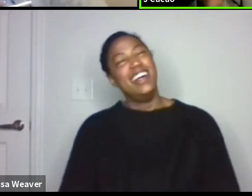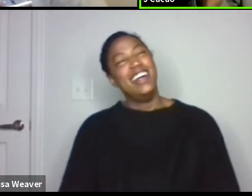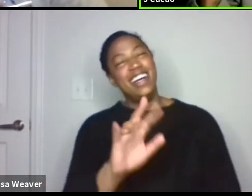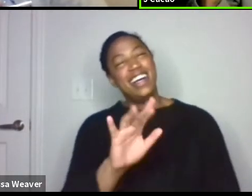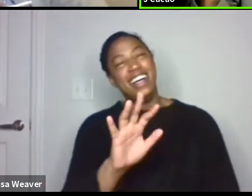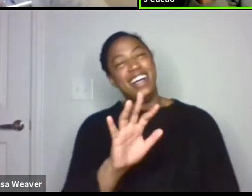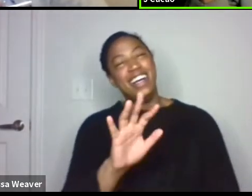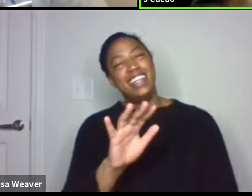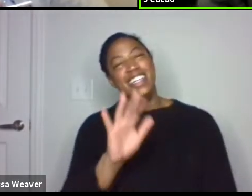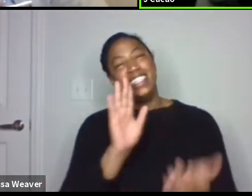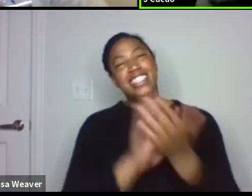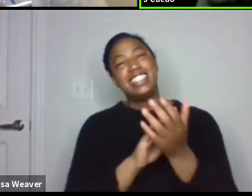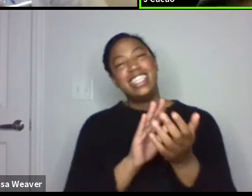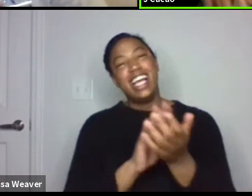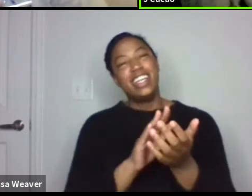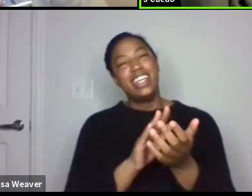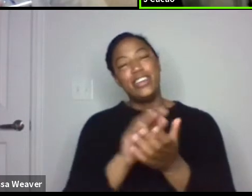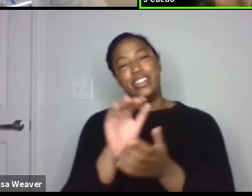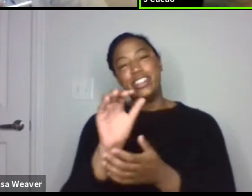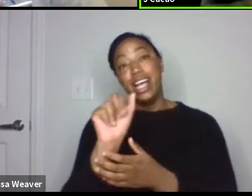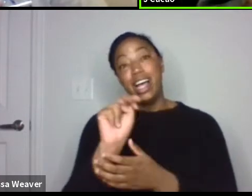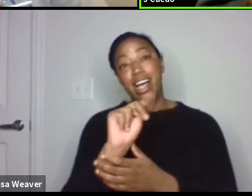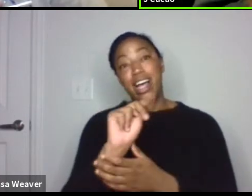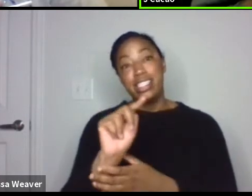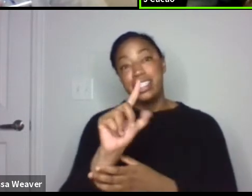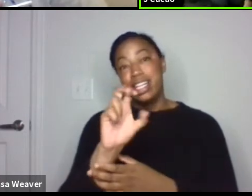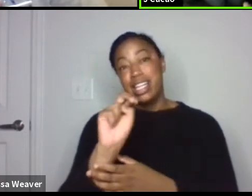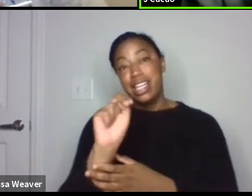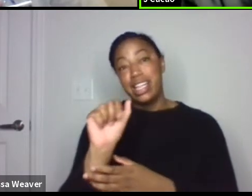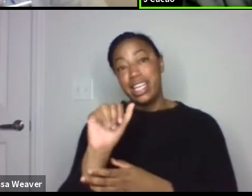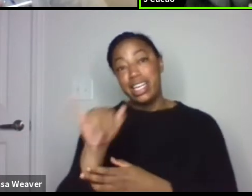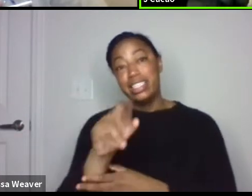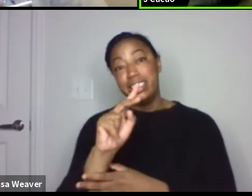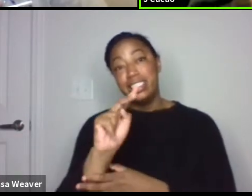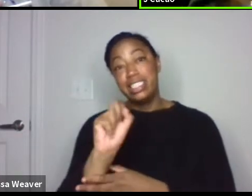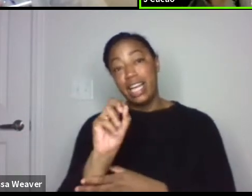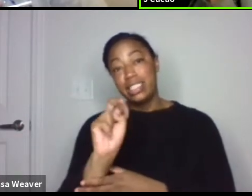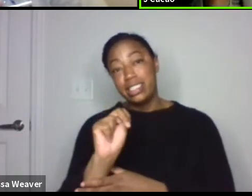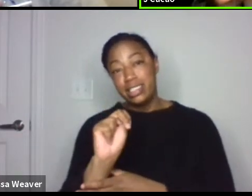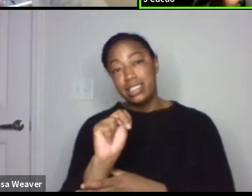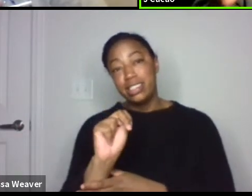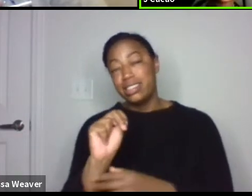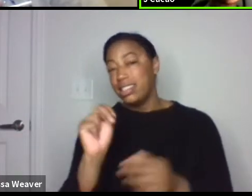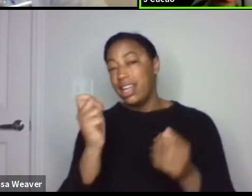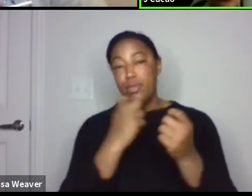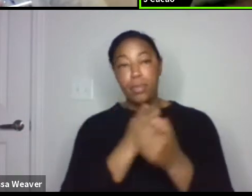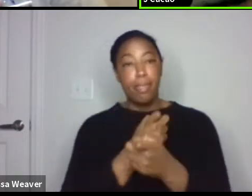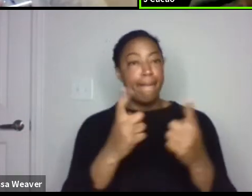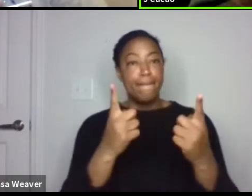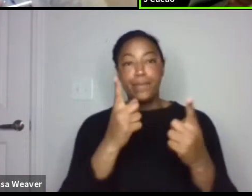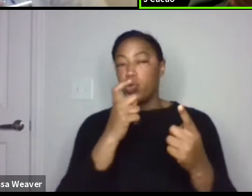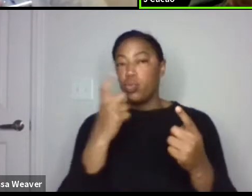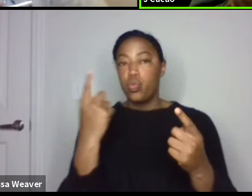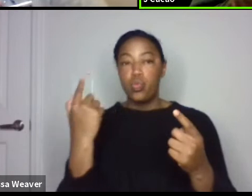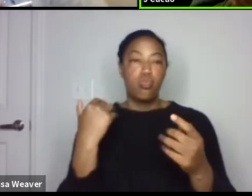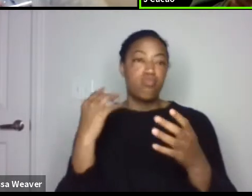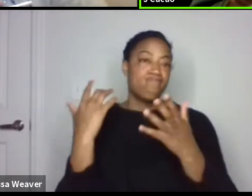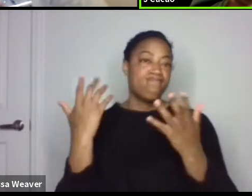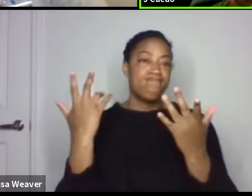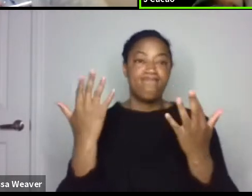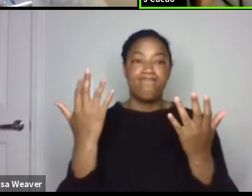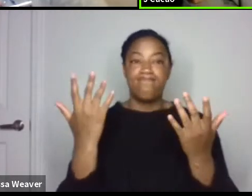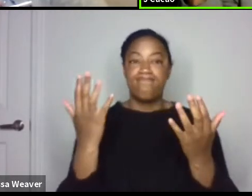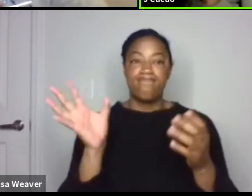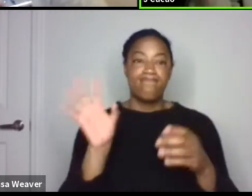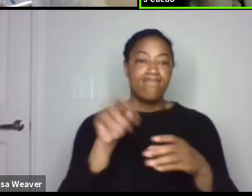Shout out to Uns. Shout out to Lena Jackson. Shout out to just everybody that had something to do with just, you